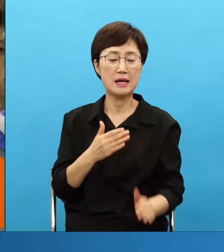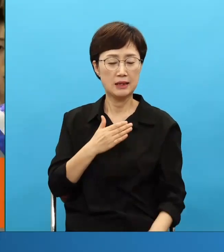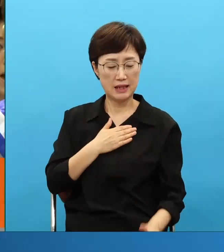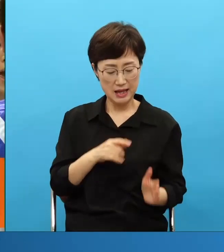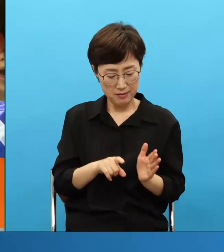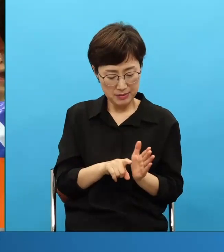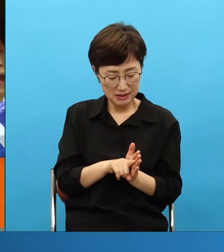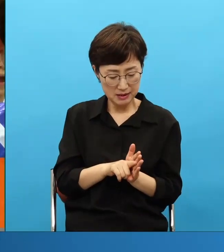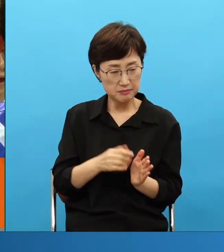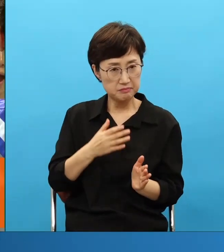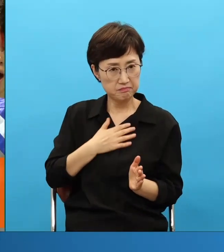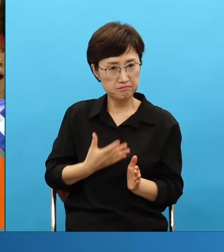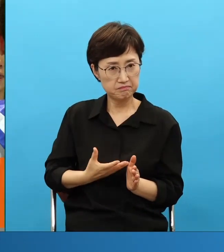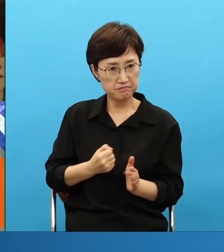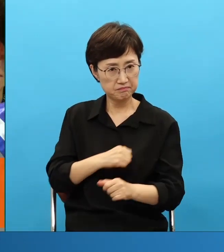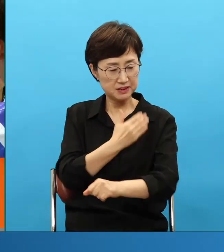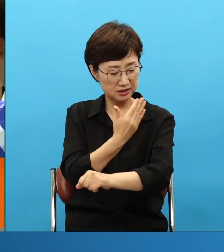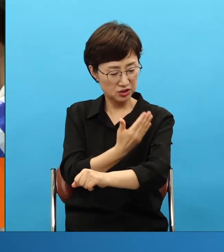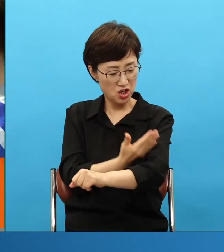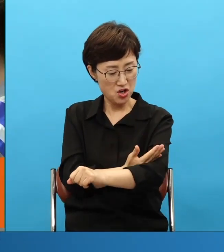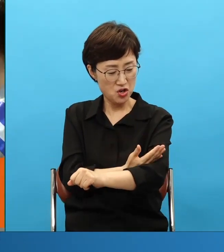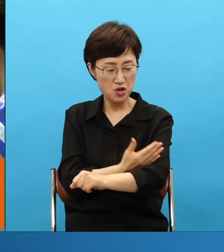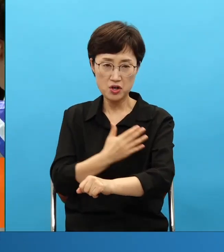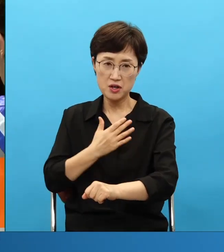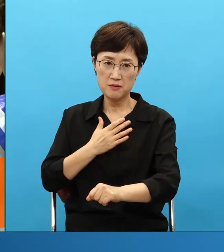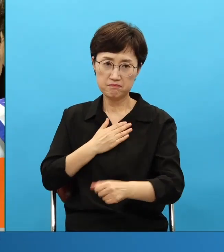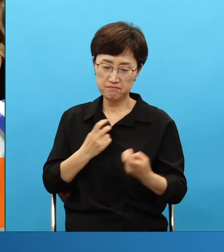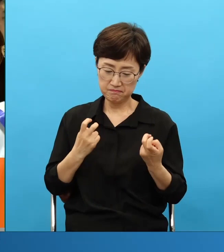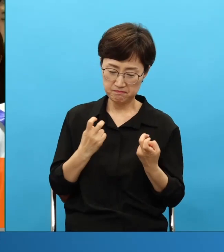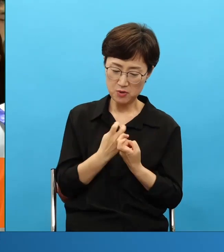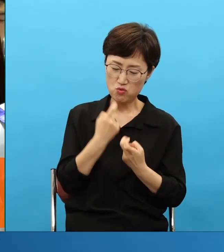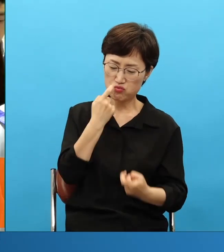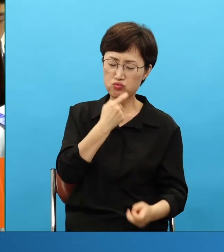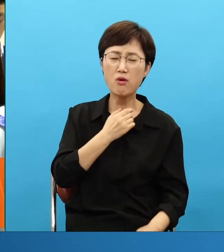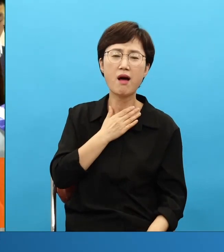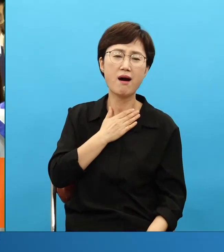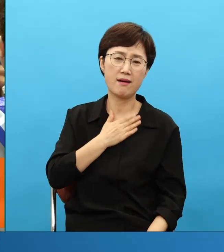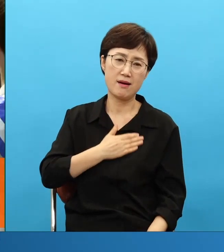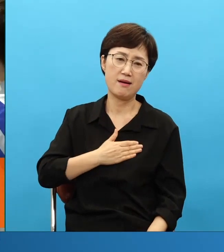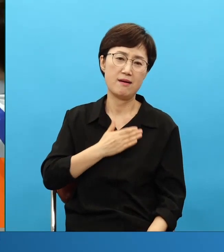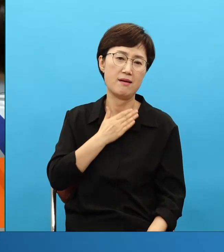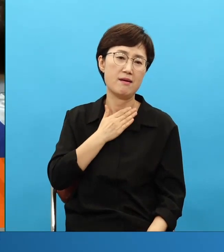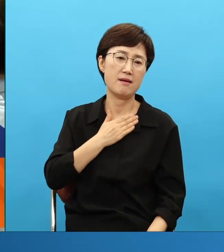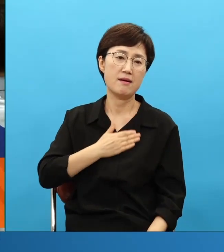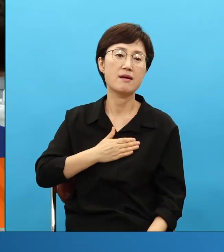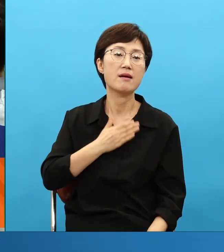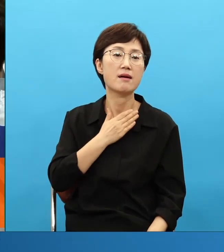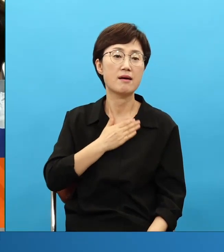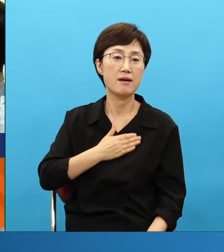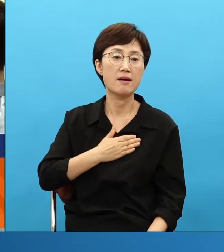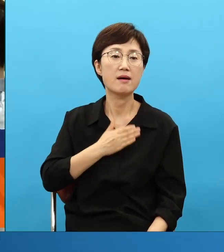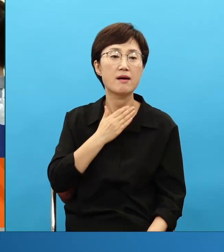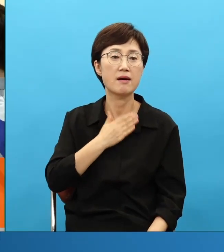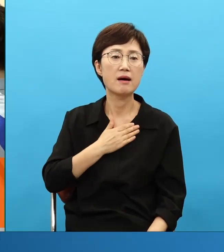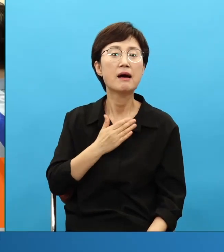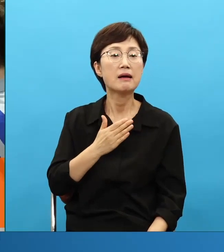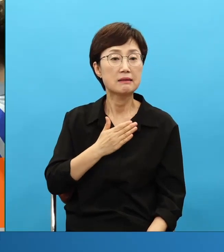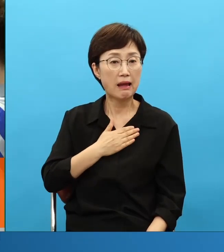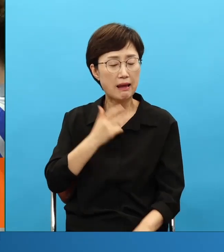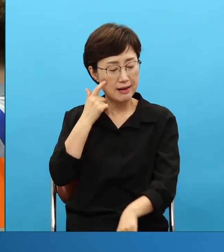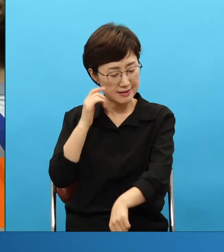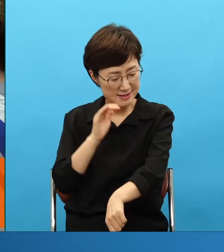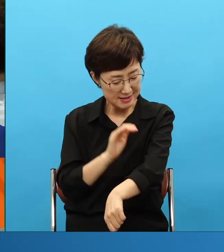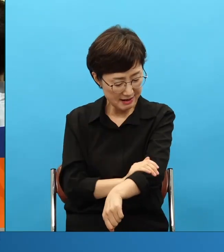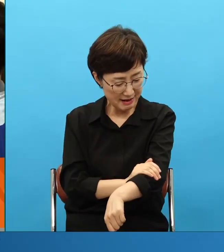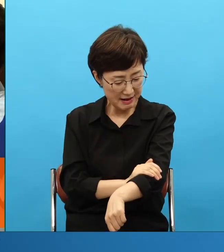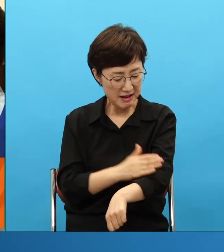And the way I live my life, everything that I have realized, how I